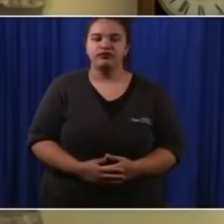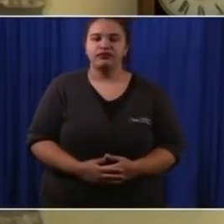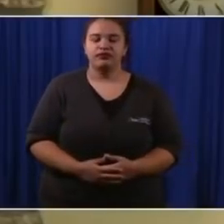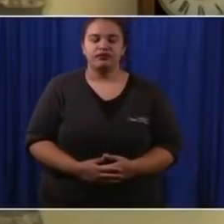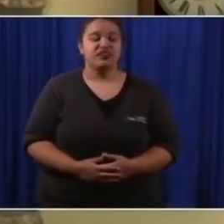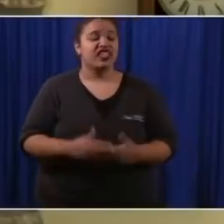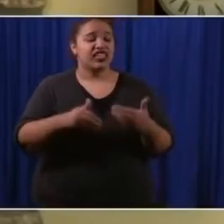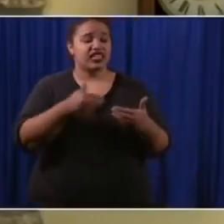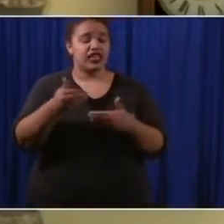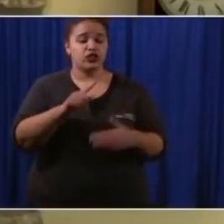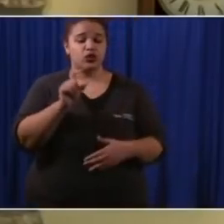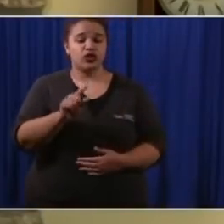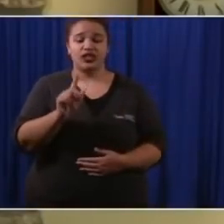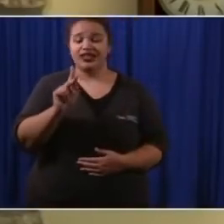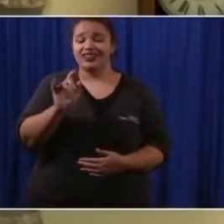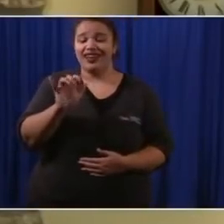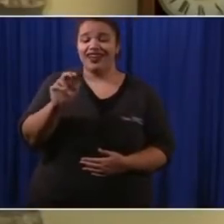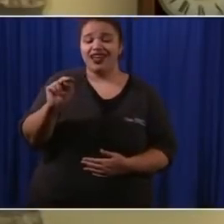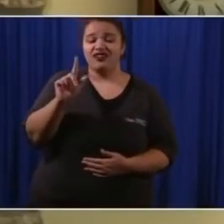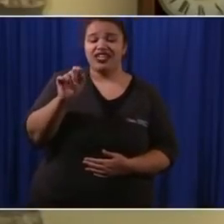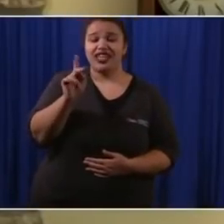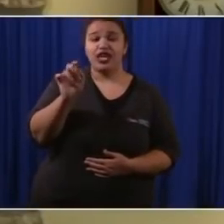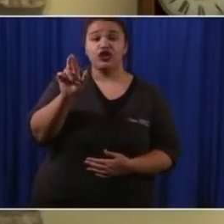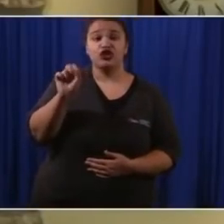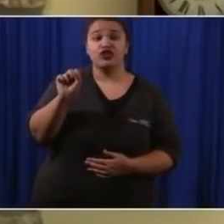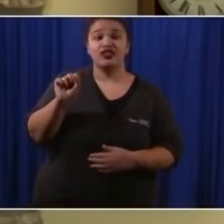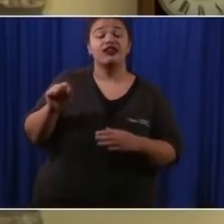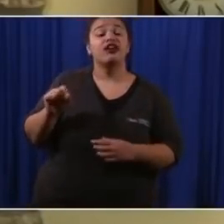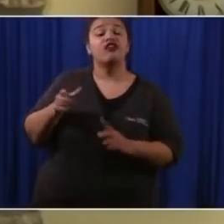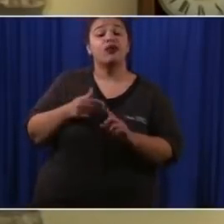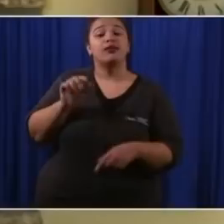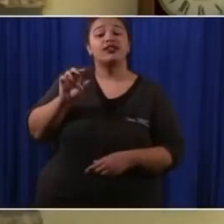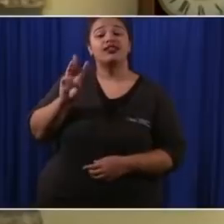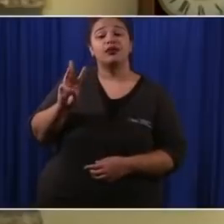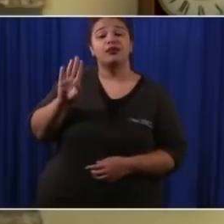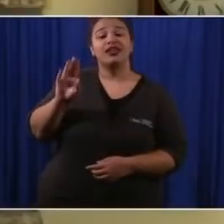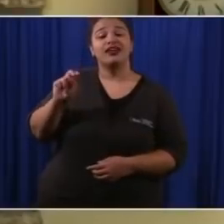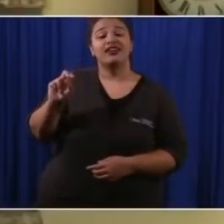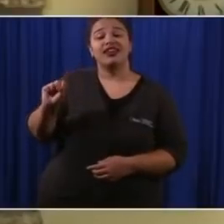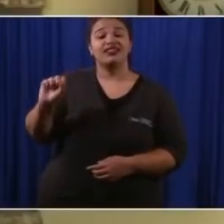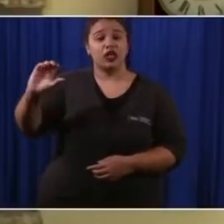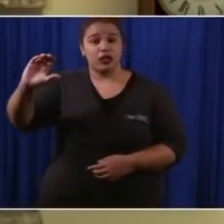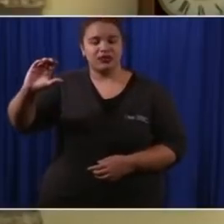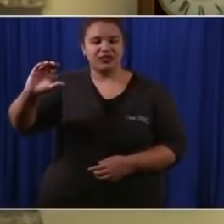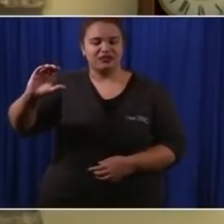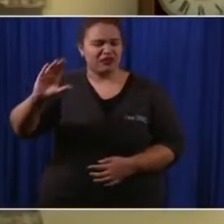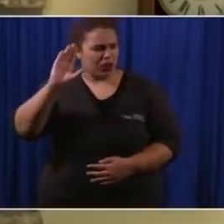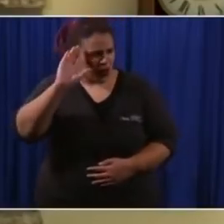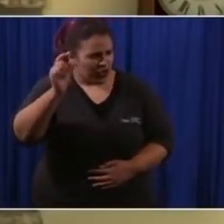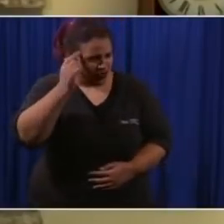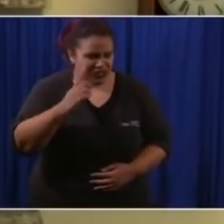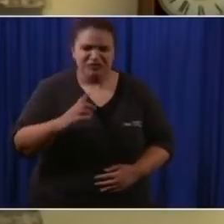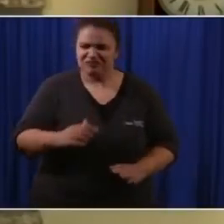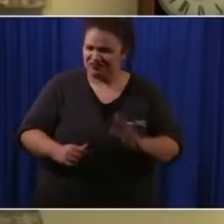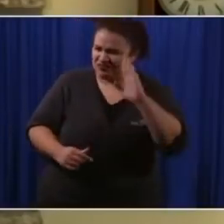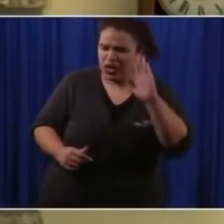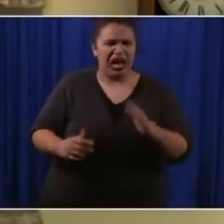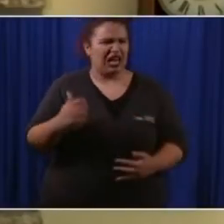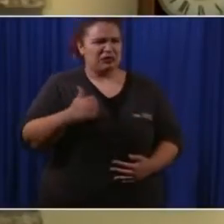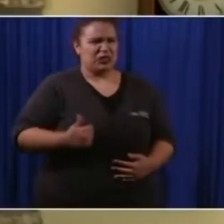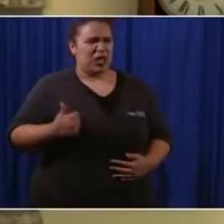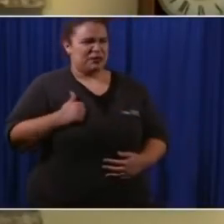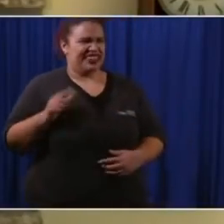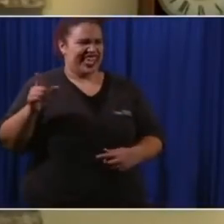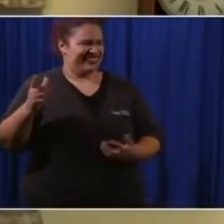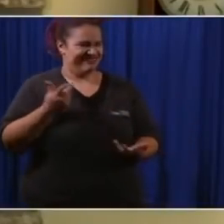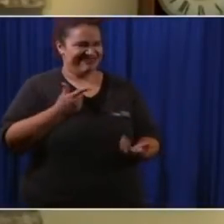Next question is from Kevin Landers at WBNS in Columbus. Hello, Governor. Hey, Kevin. Sorry about that. Governor,